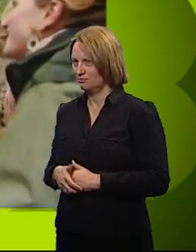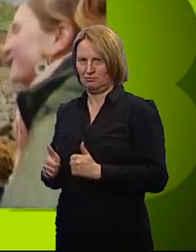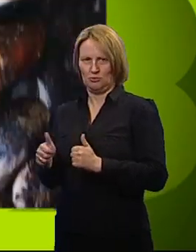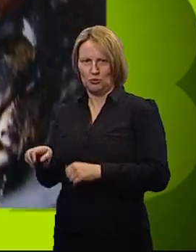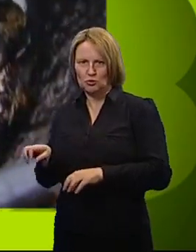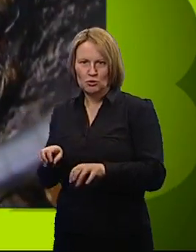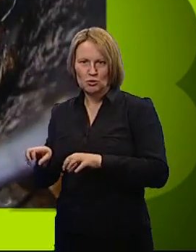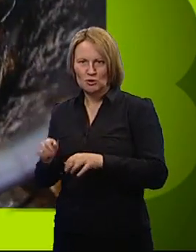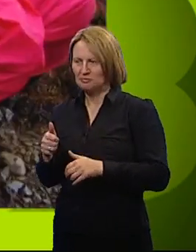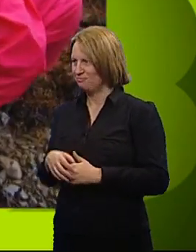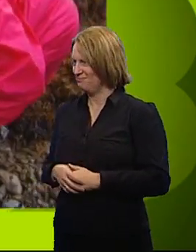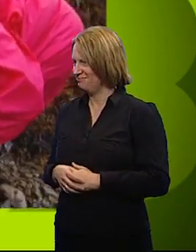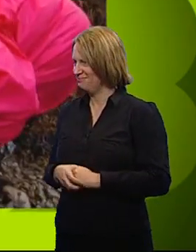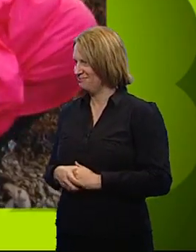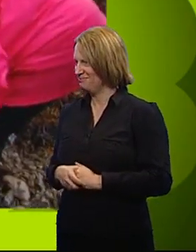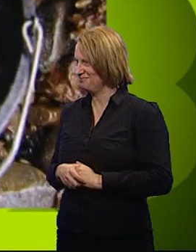Brilliant.